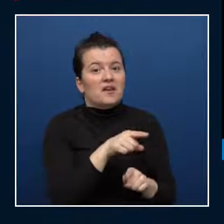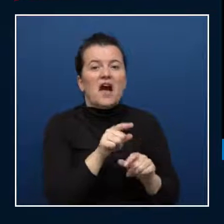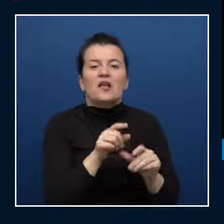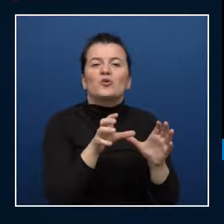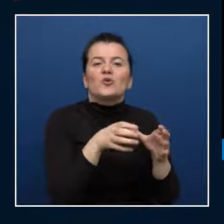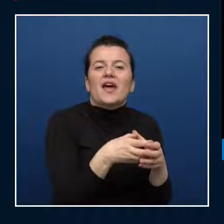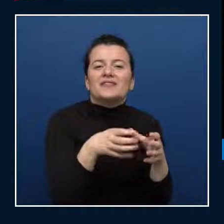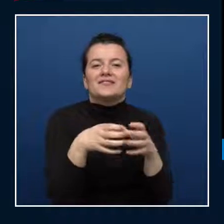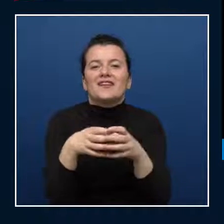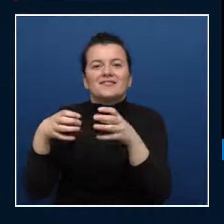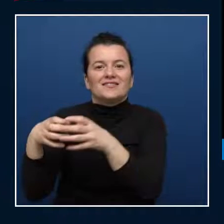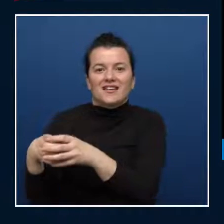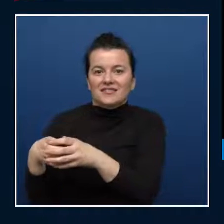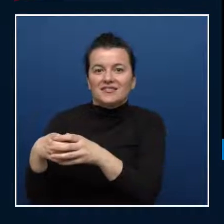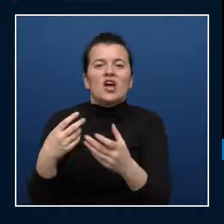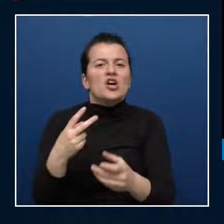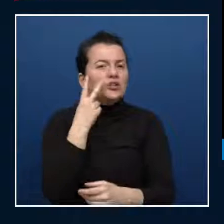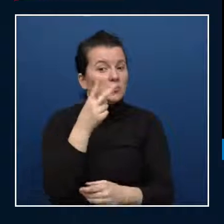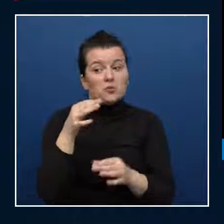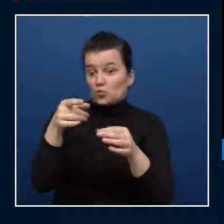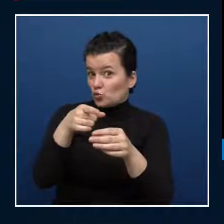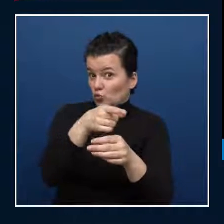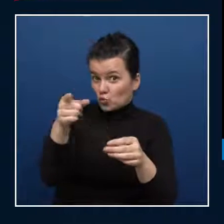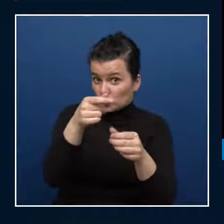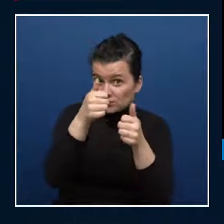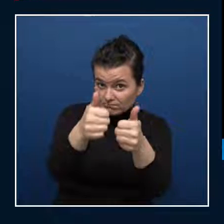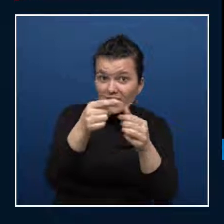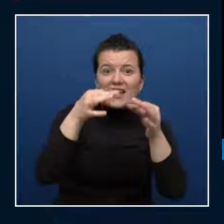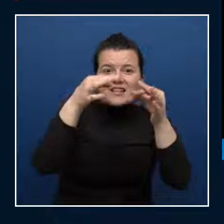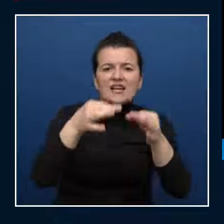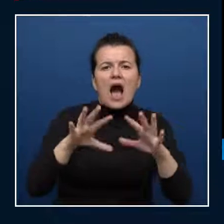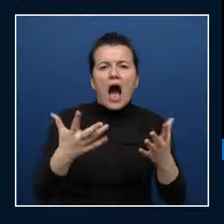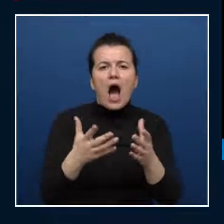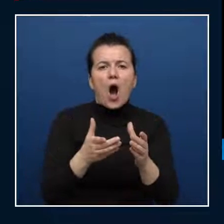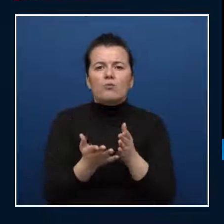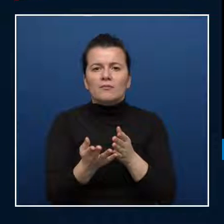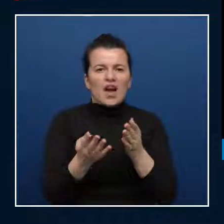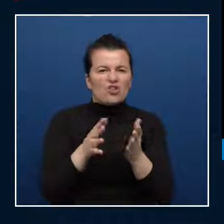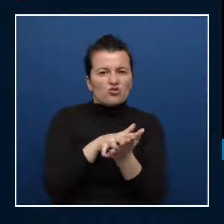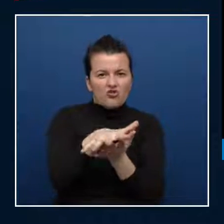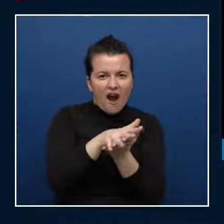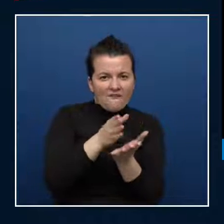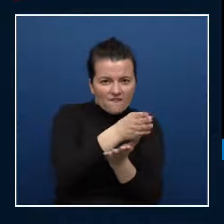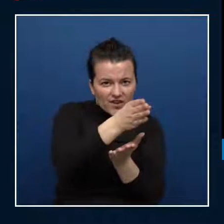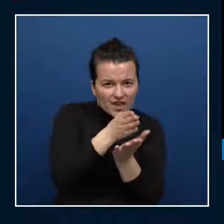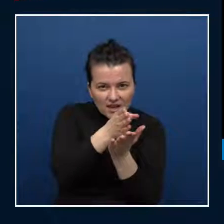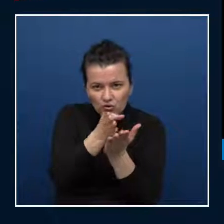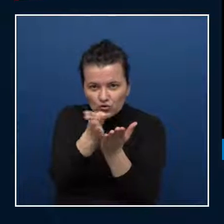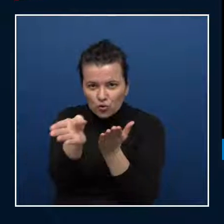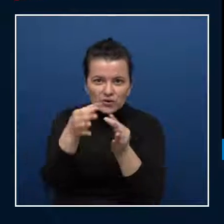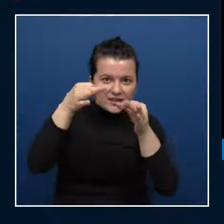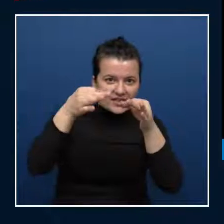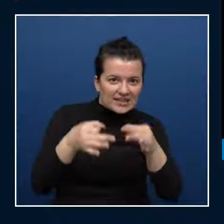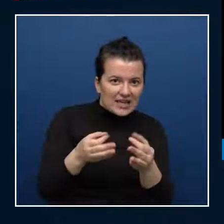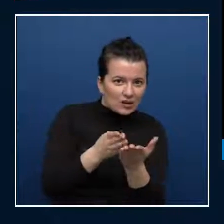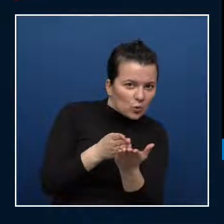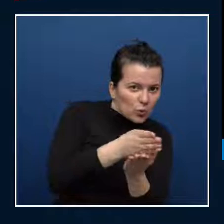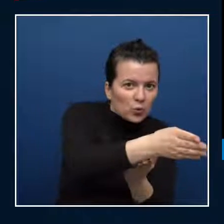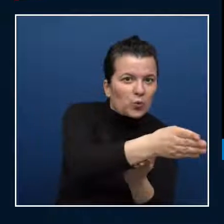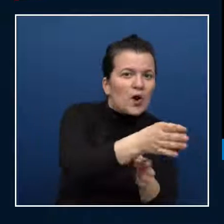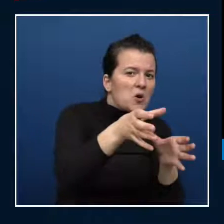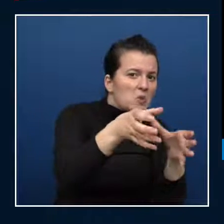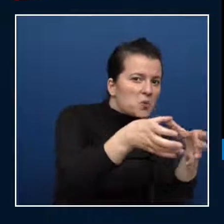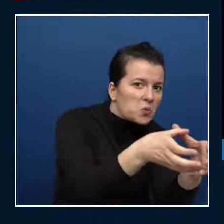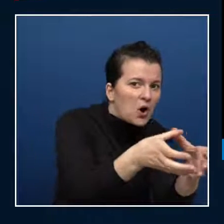you want your traffic to be routed. And it can be quite complex from a management overhead to do nested profiles. But again, for